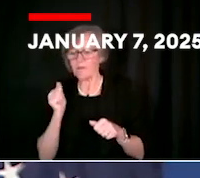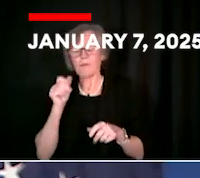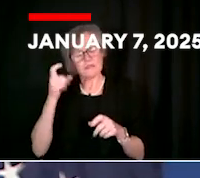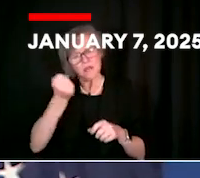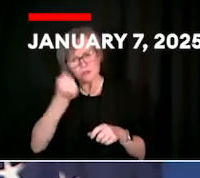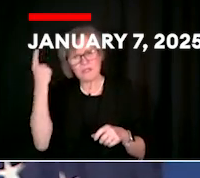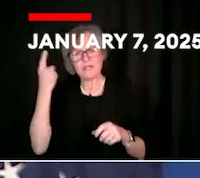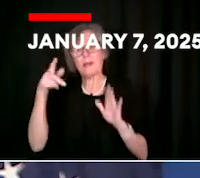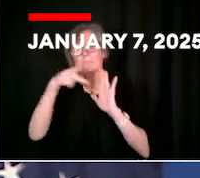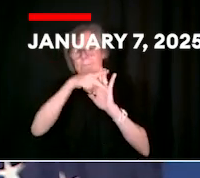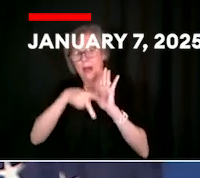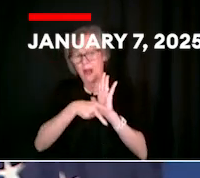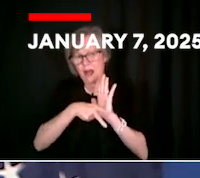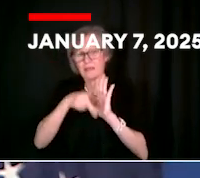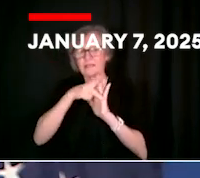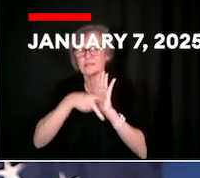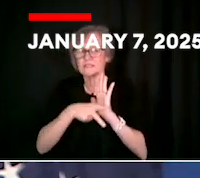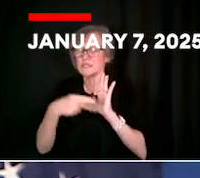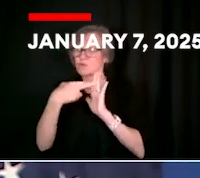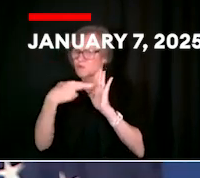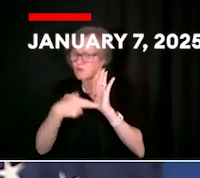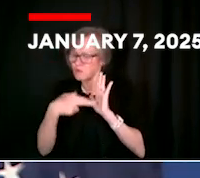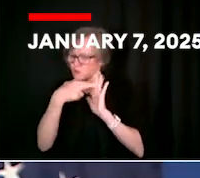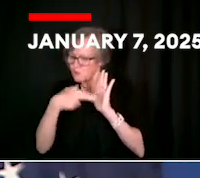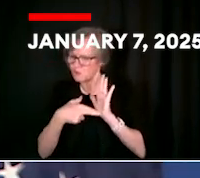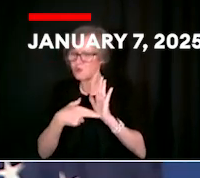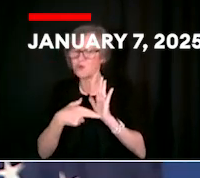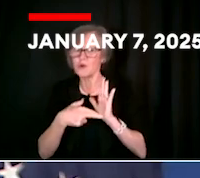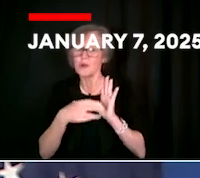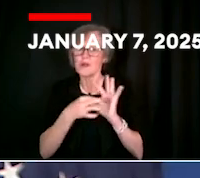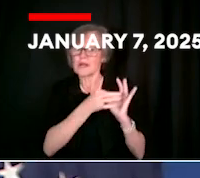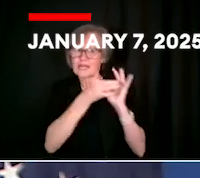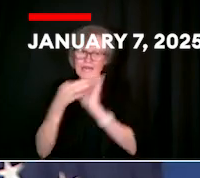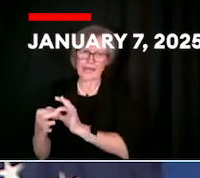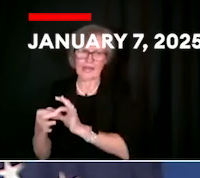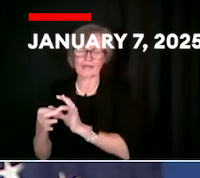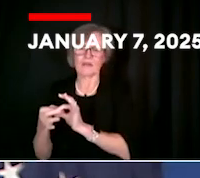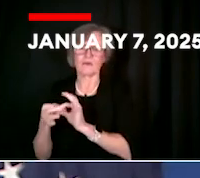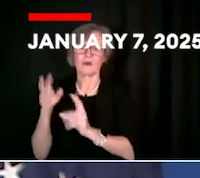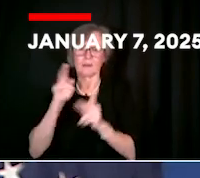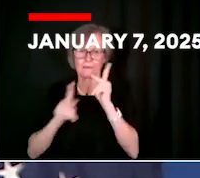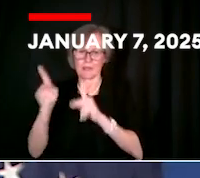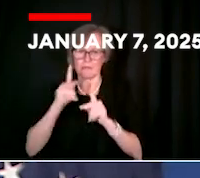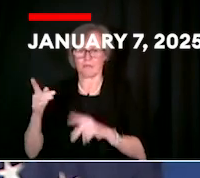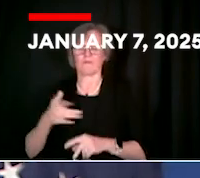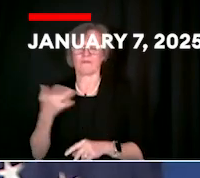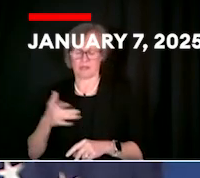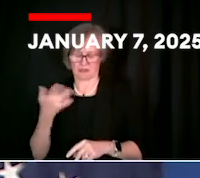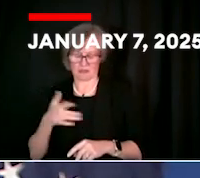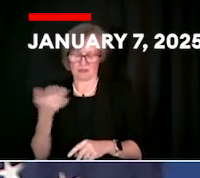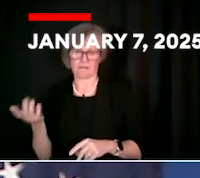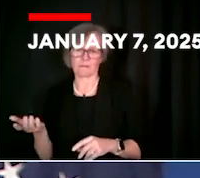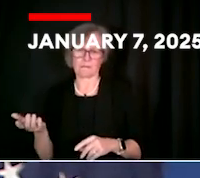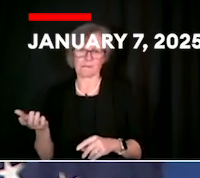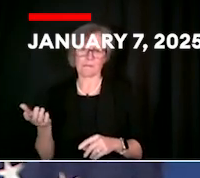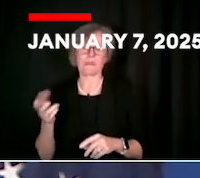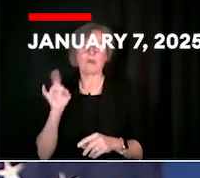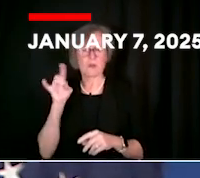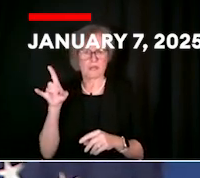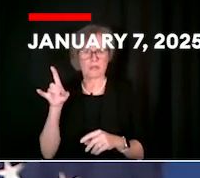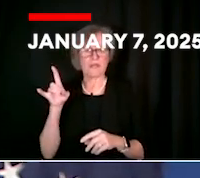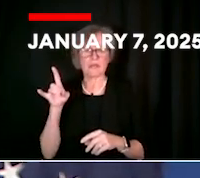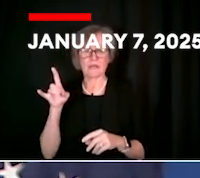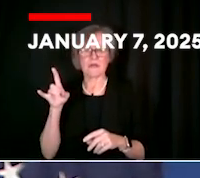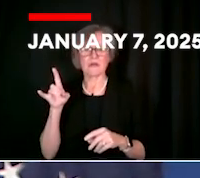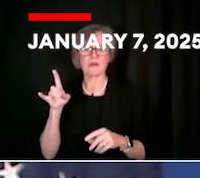the policies and rules that are made are connected to what people are feeling. We did our job. We stored